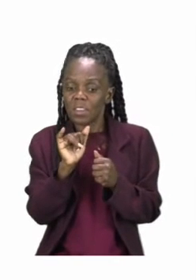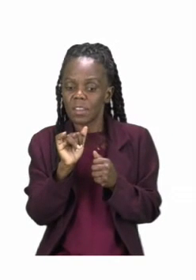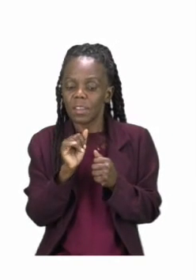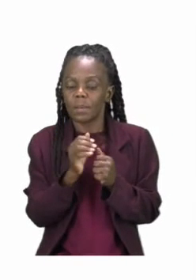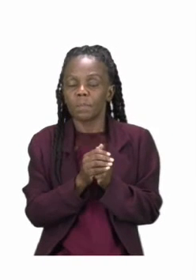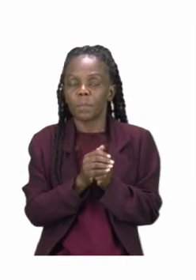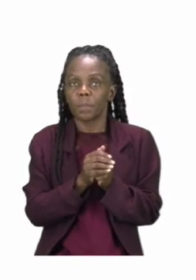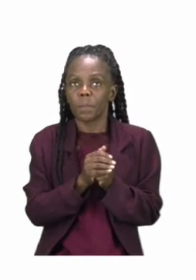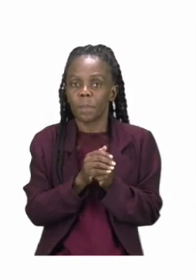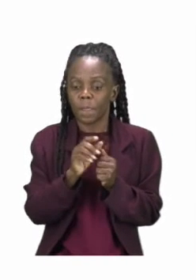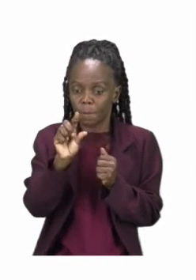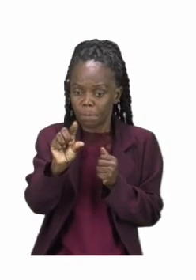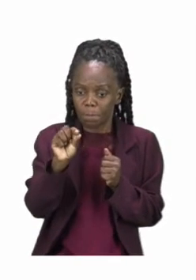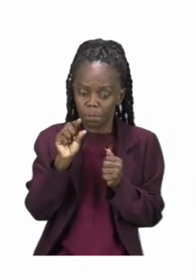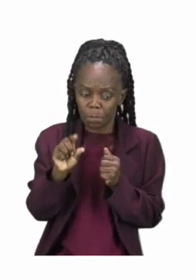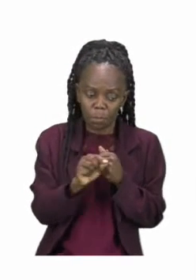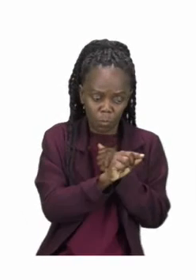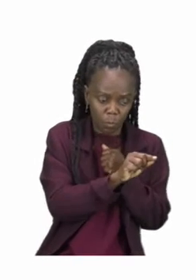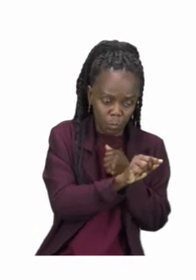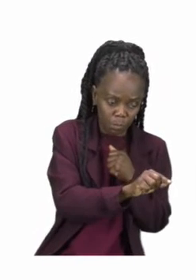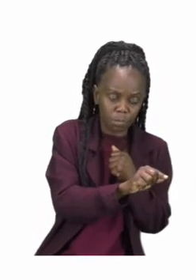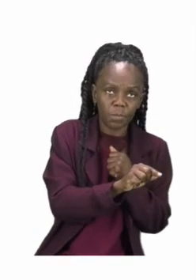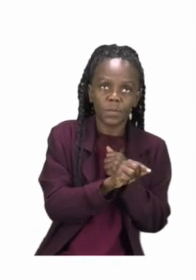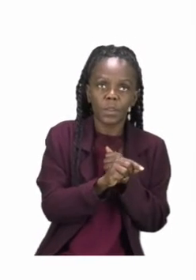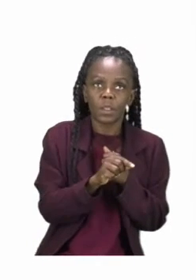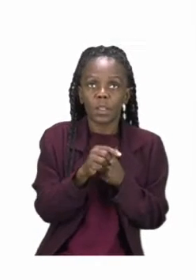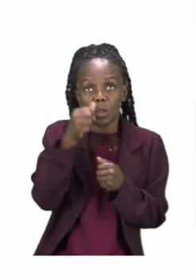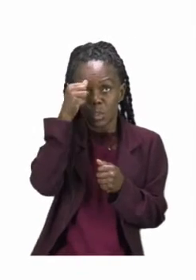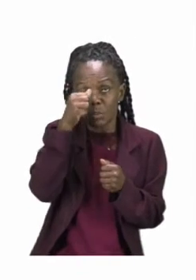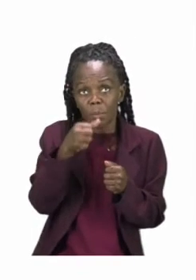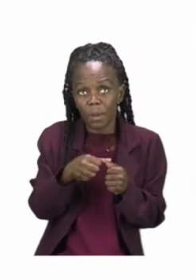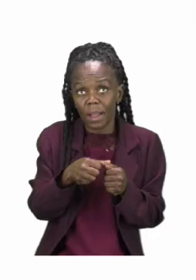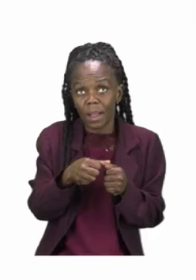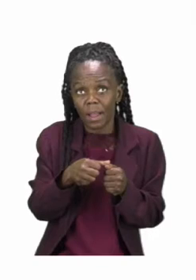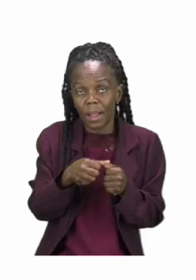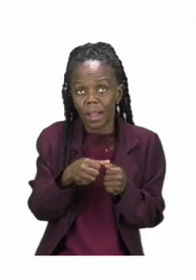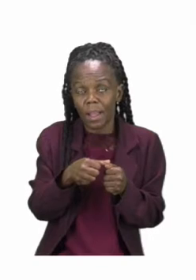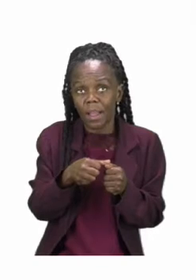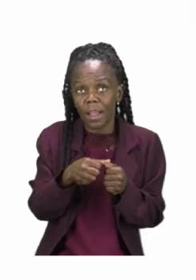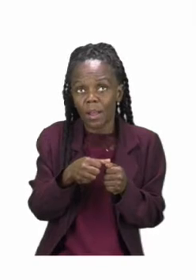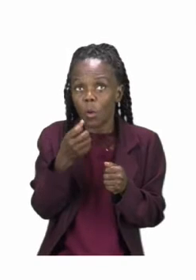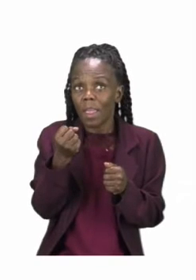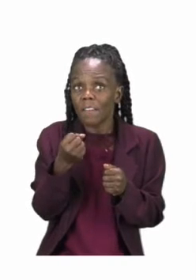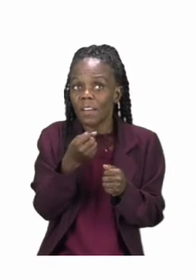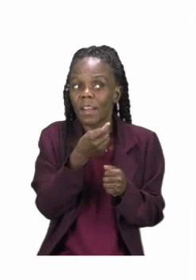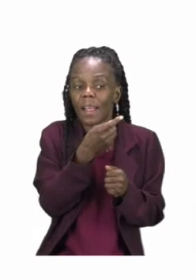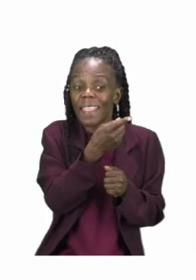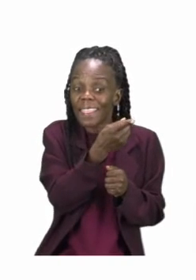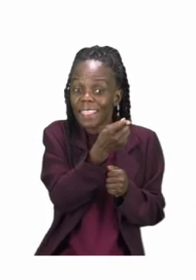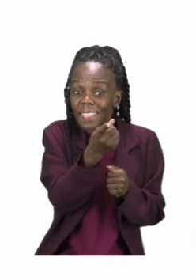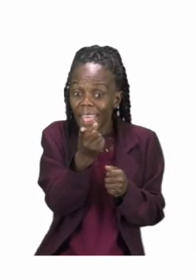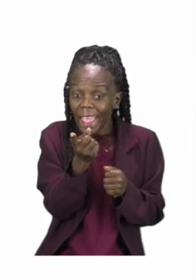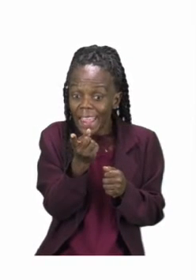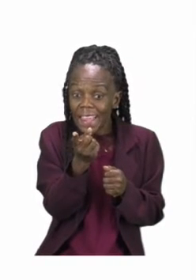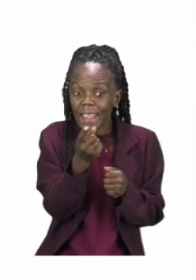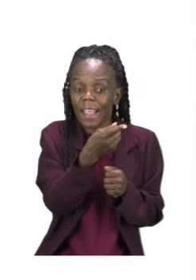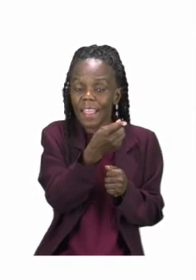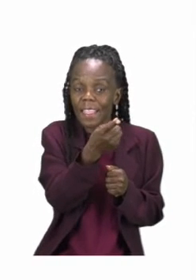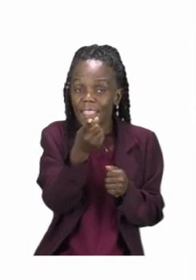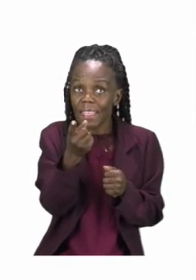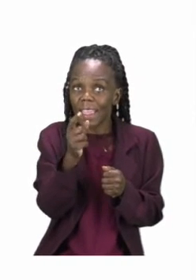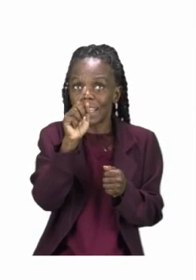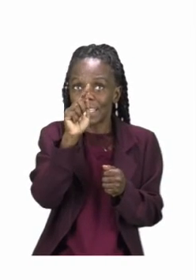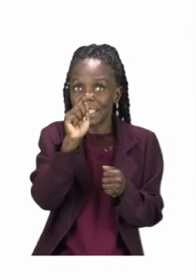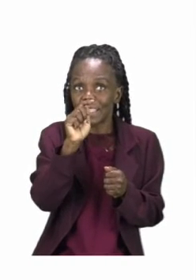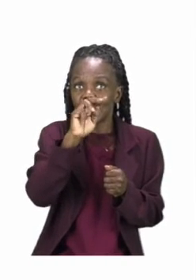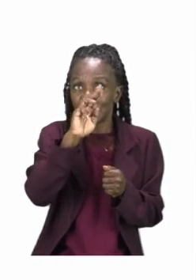Remember, we have they have a car, which means it is more than one person being